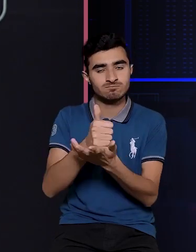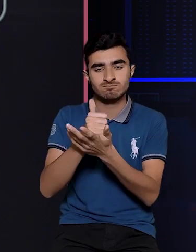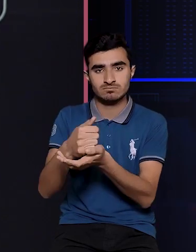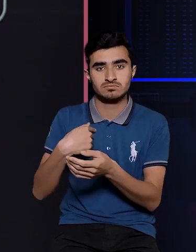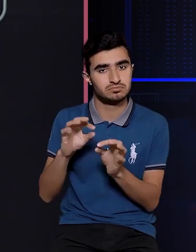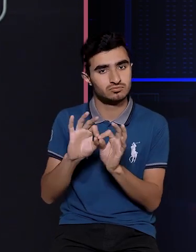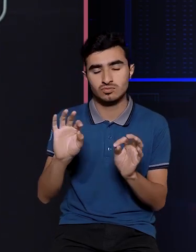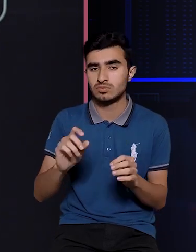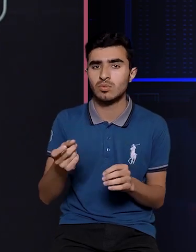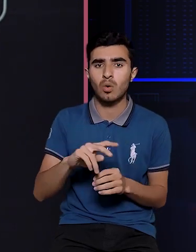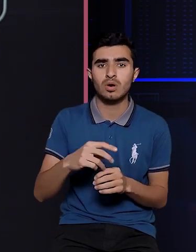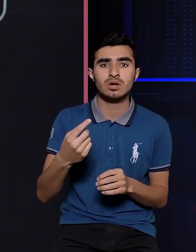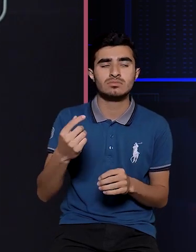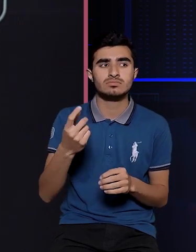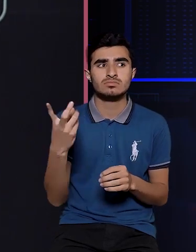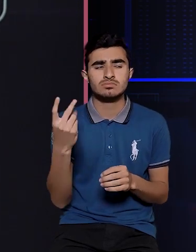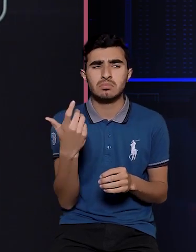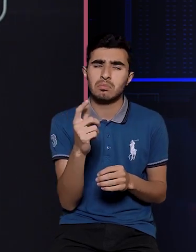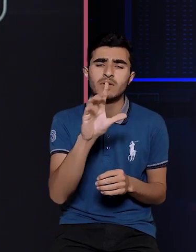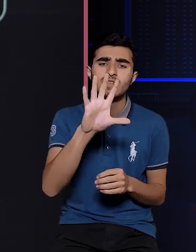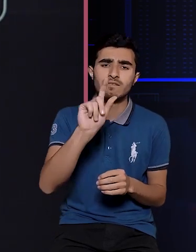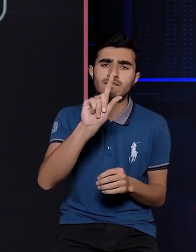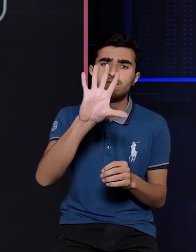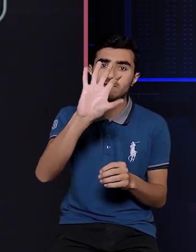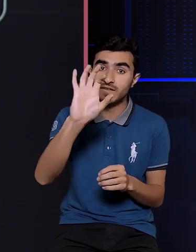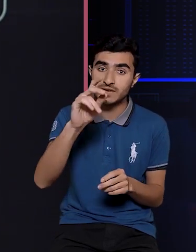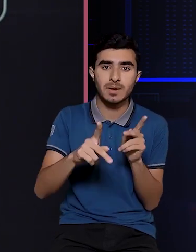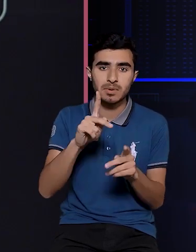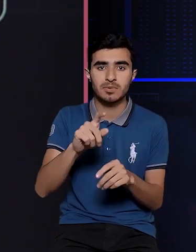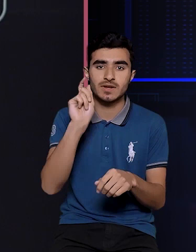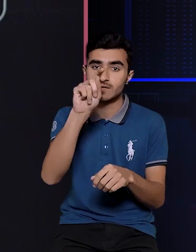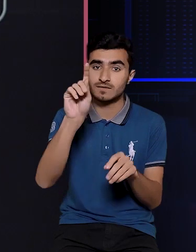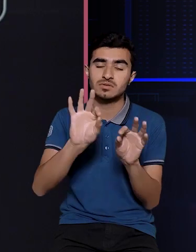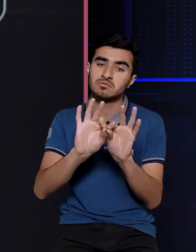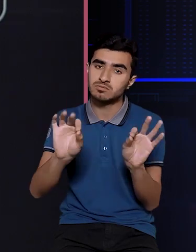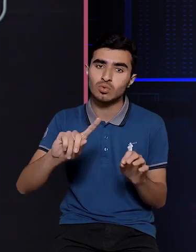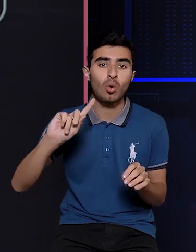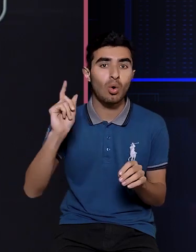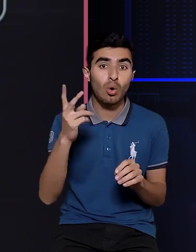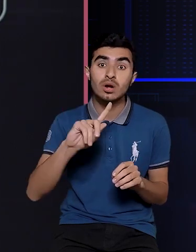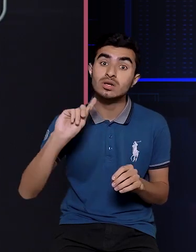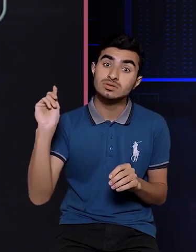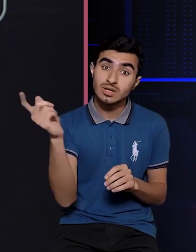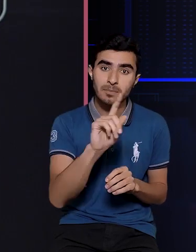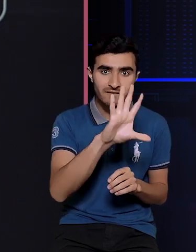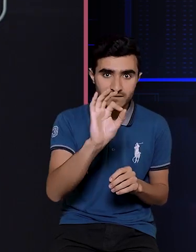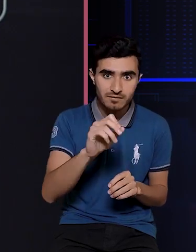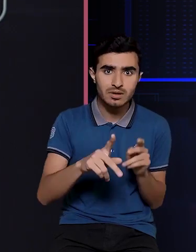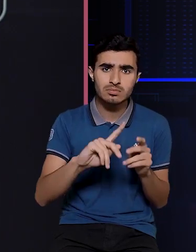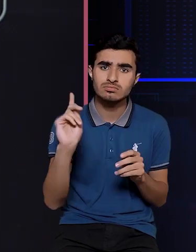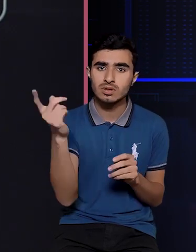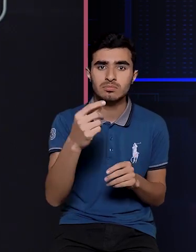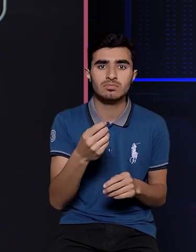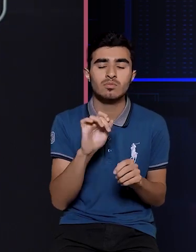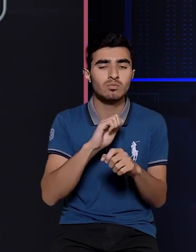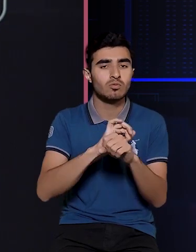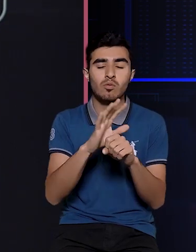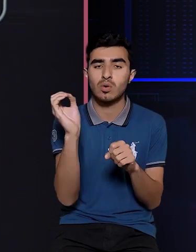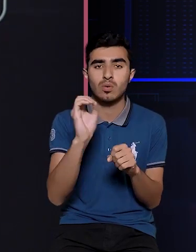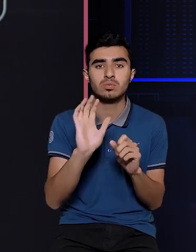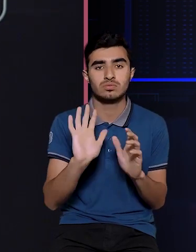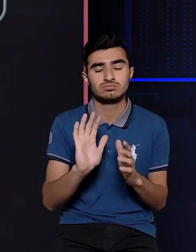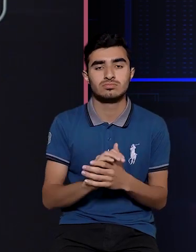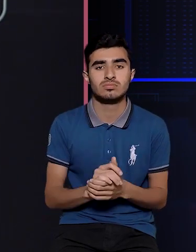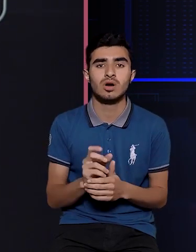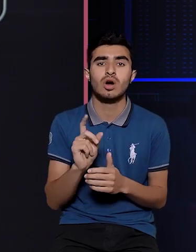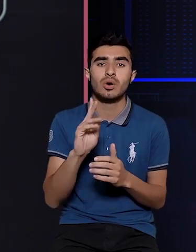and my friends, my old friends, and all, everyone got bee stings. And now I've stung over 50 people